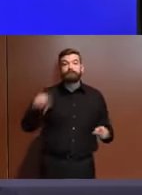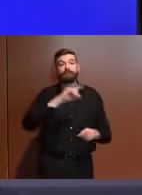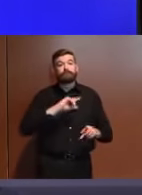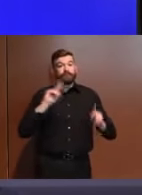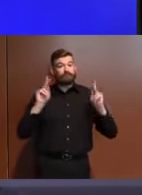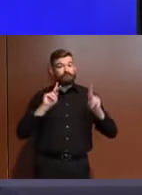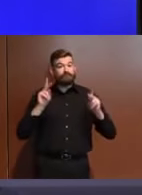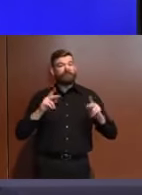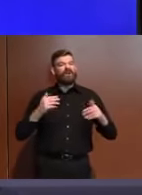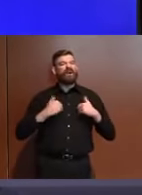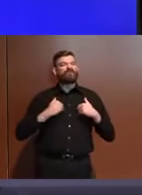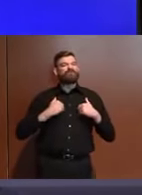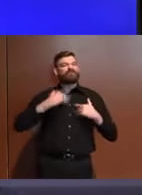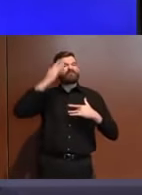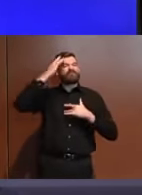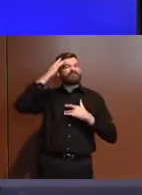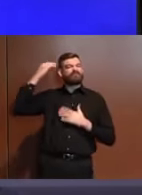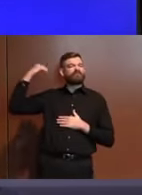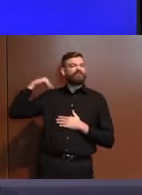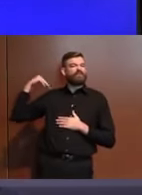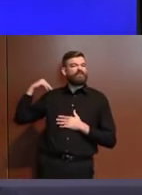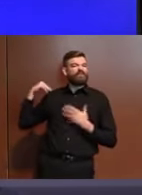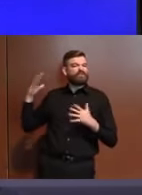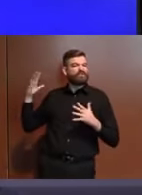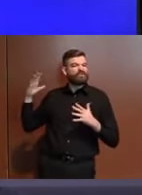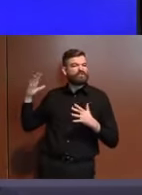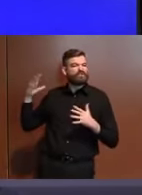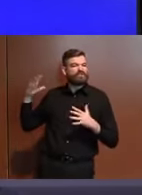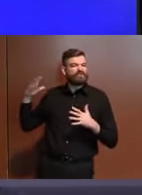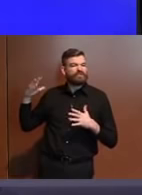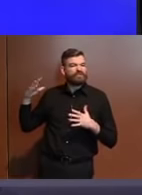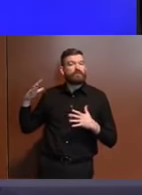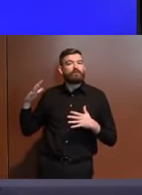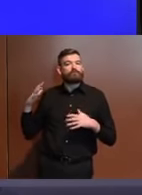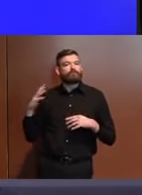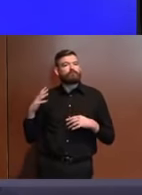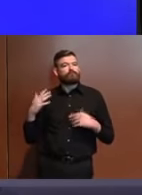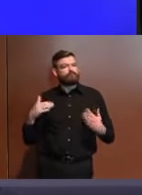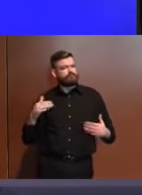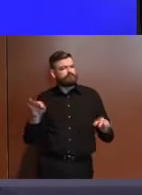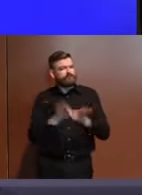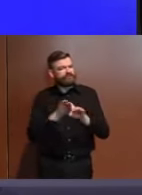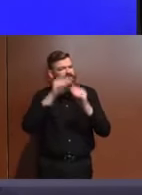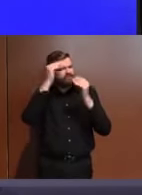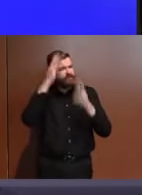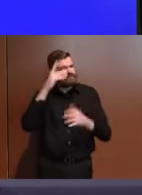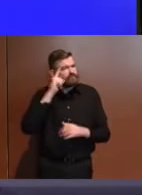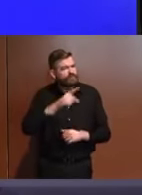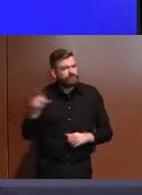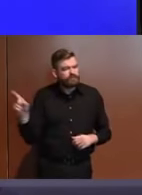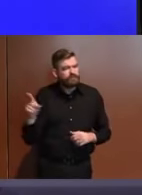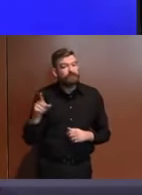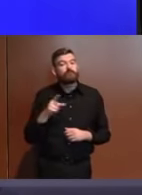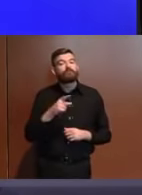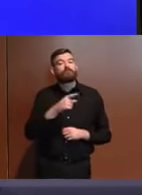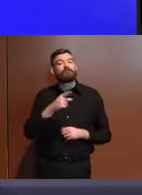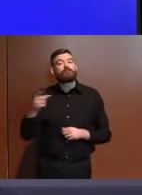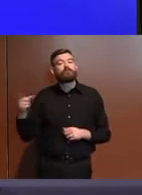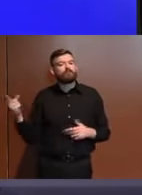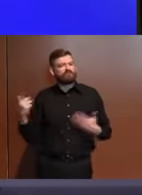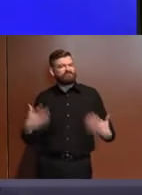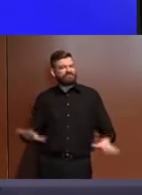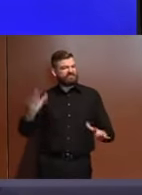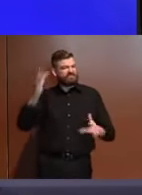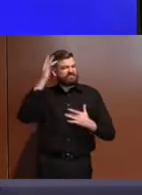the most valuable cohort right now for obvious reasons at one level because they're sick, and at another level